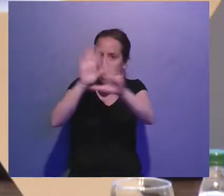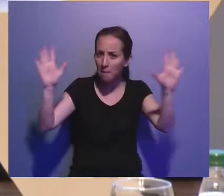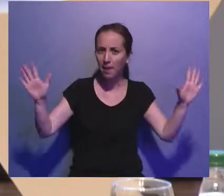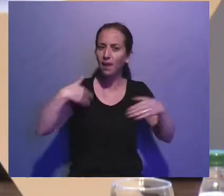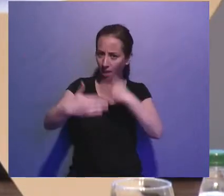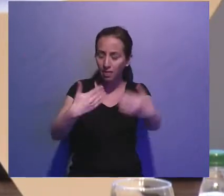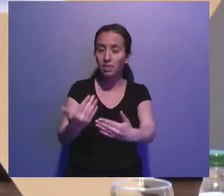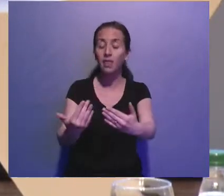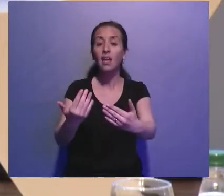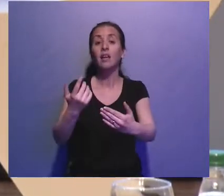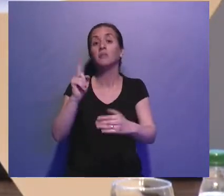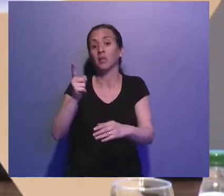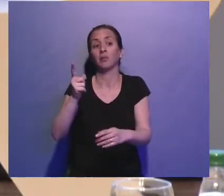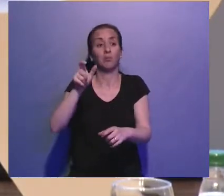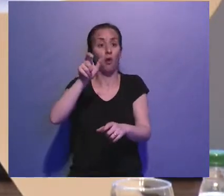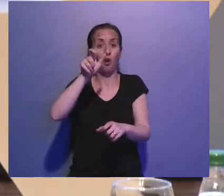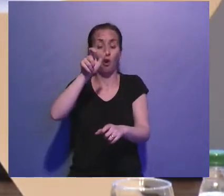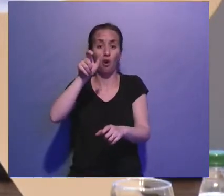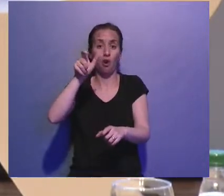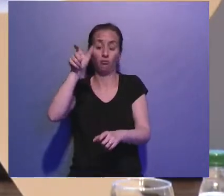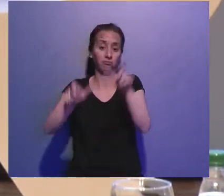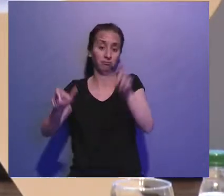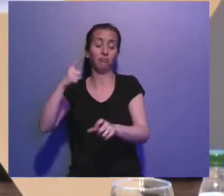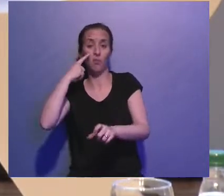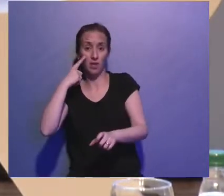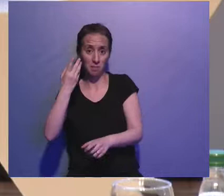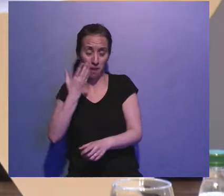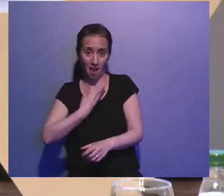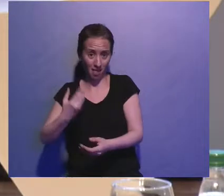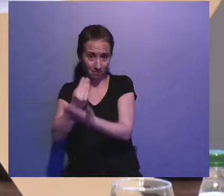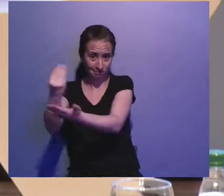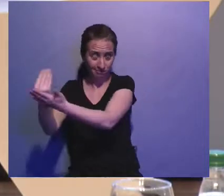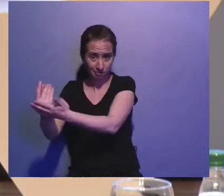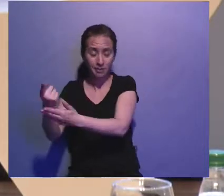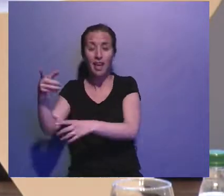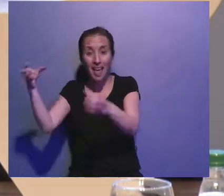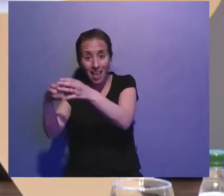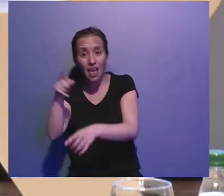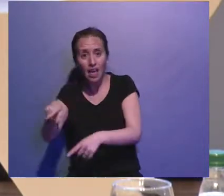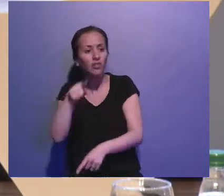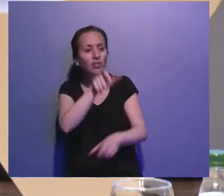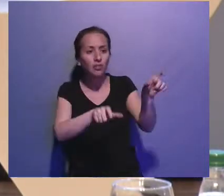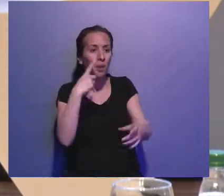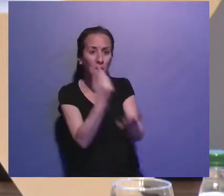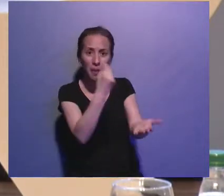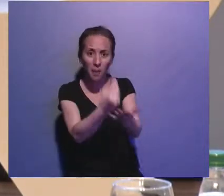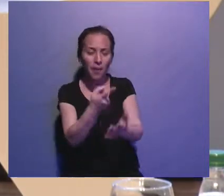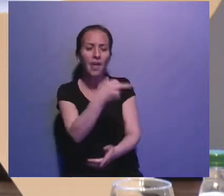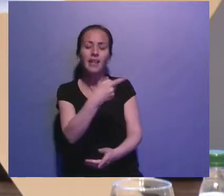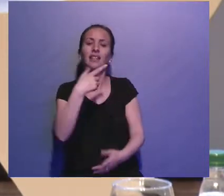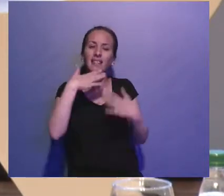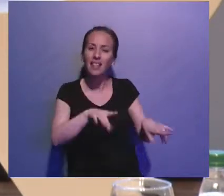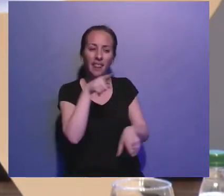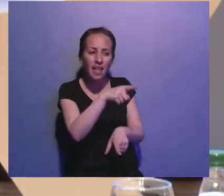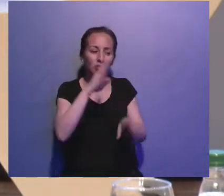members will soon understand that residents need to be the first point of contact for anything that they do, and that resident needs need to be represented